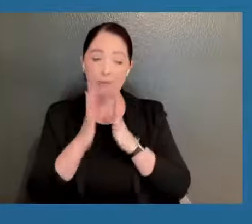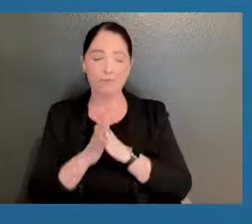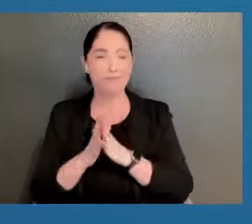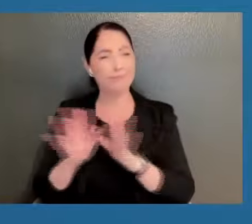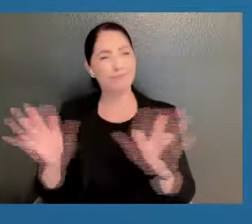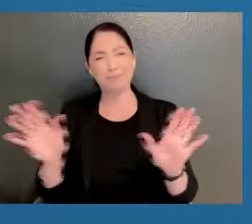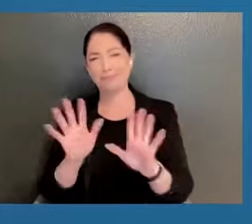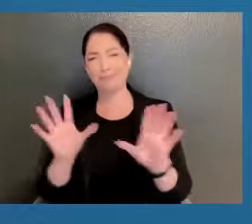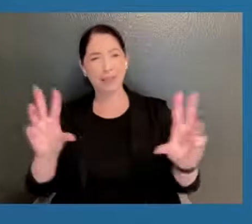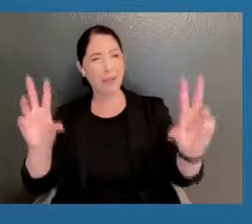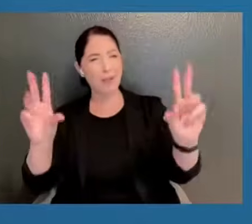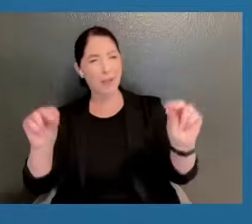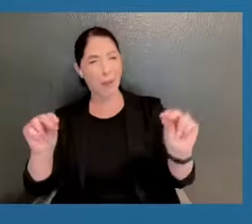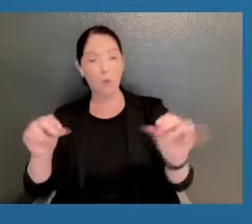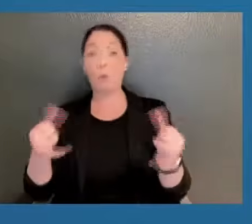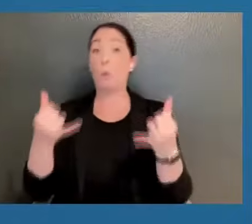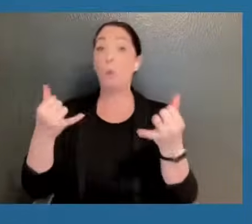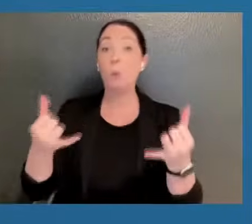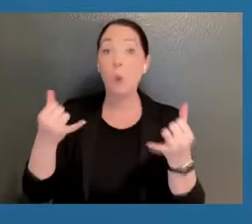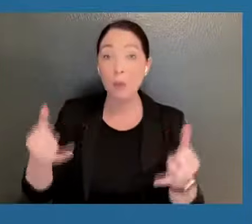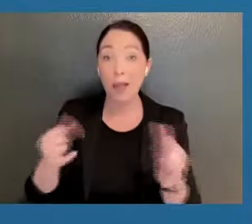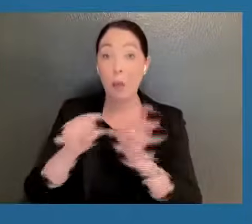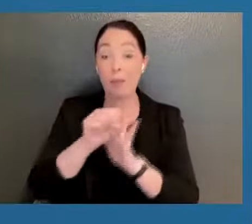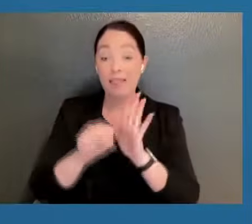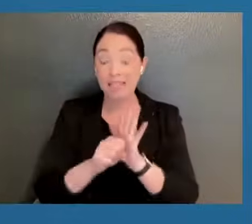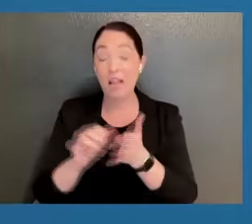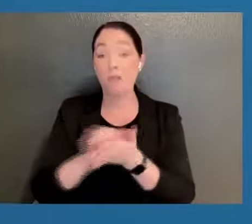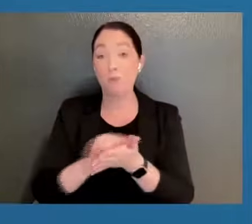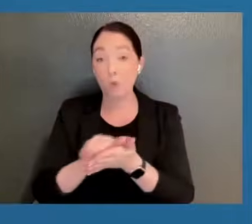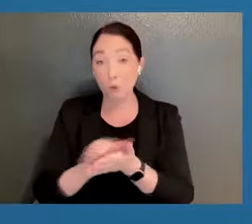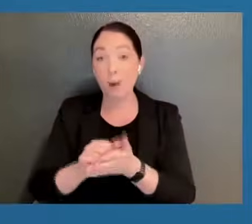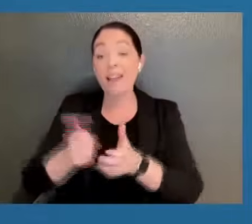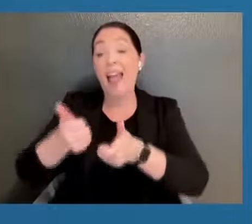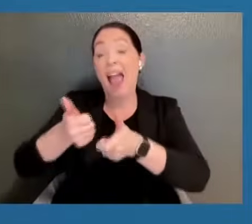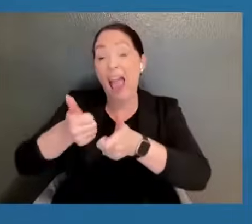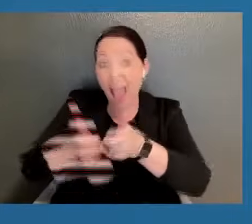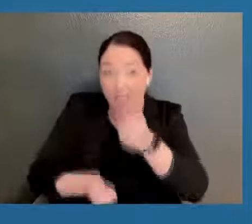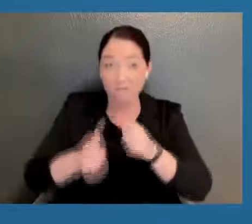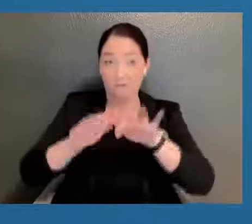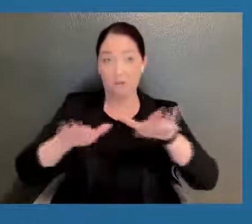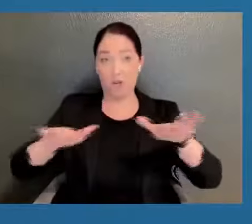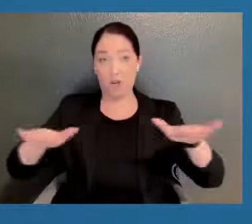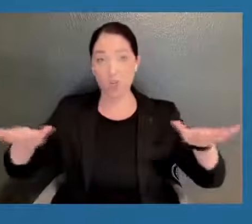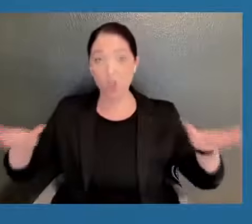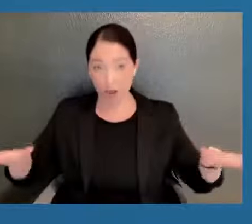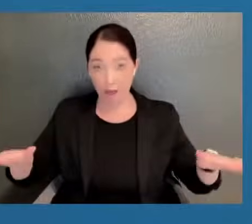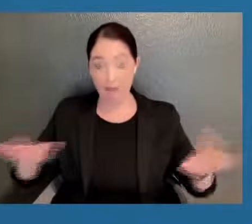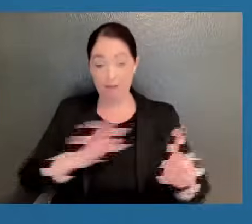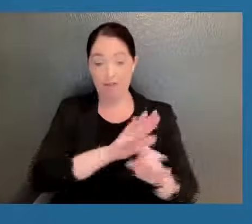York will cover every child's breakfast and lunch,